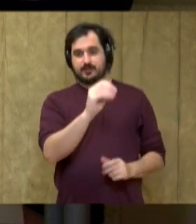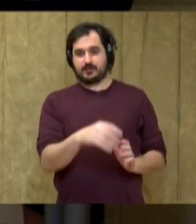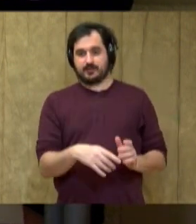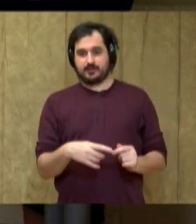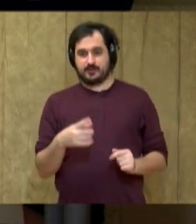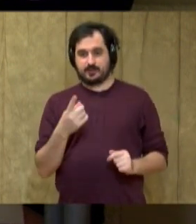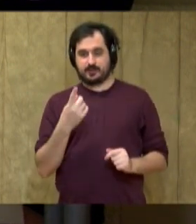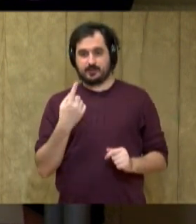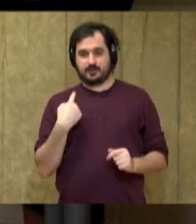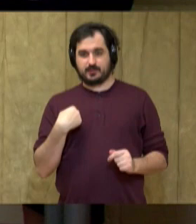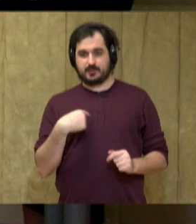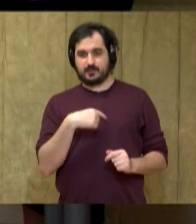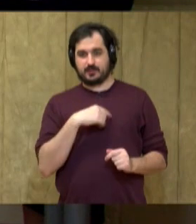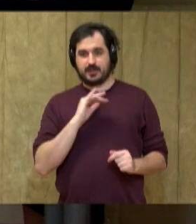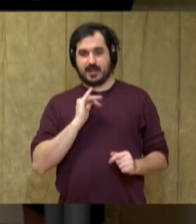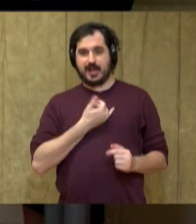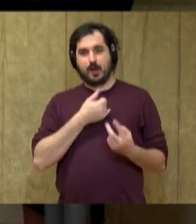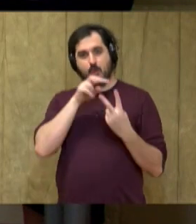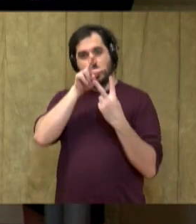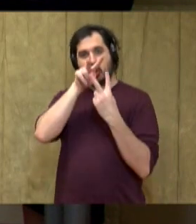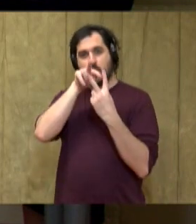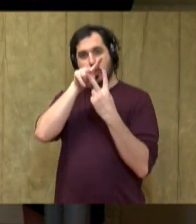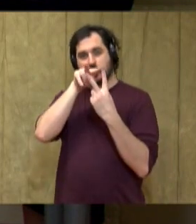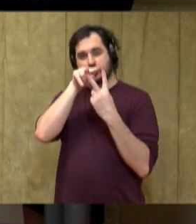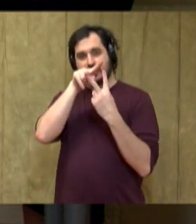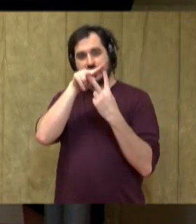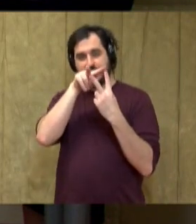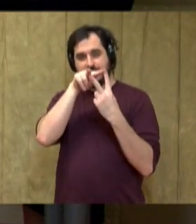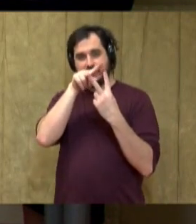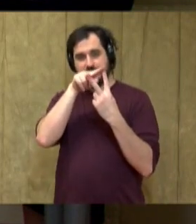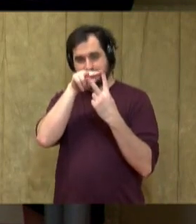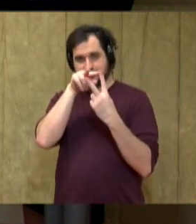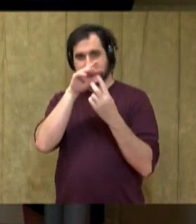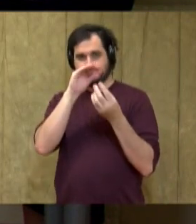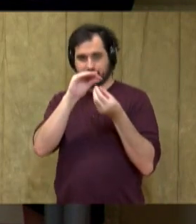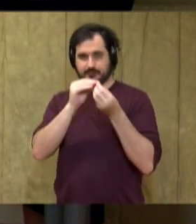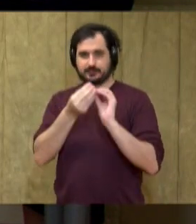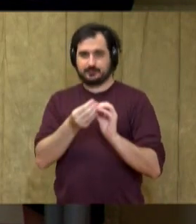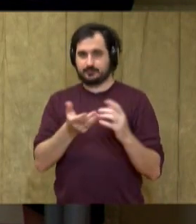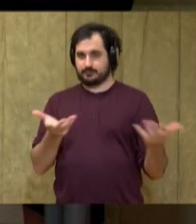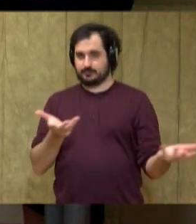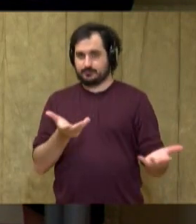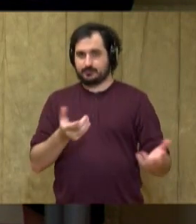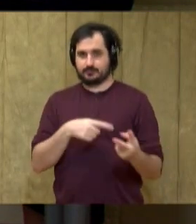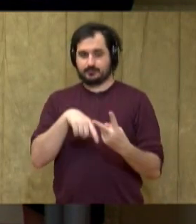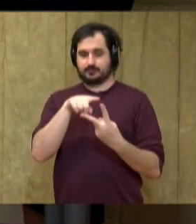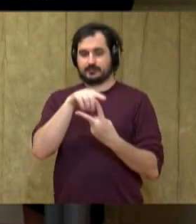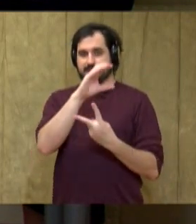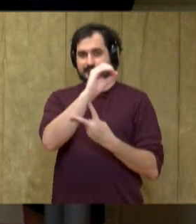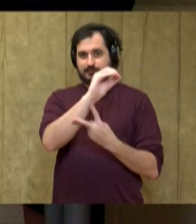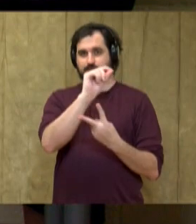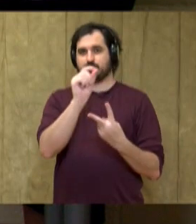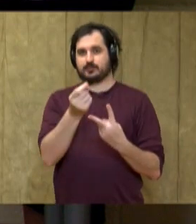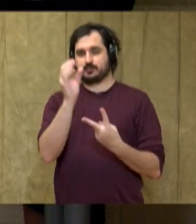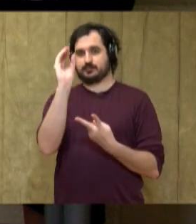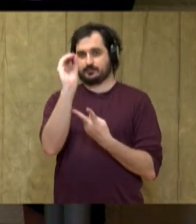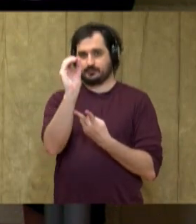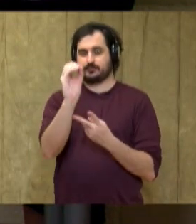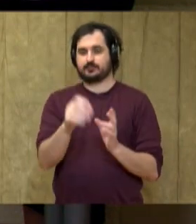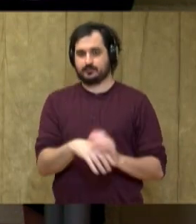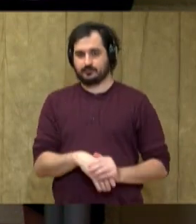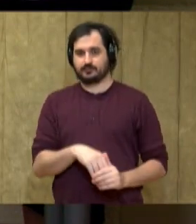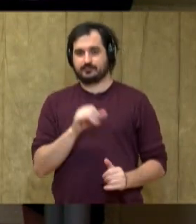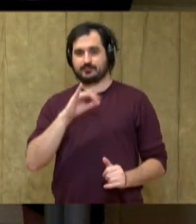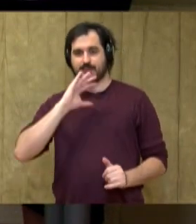so our coordinating terms, right, our ordered pair is 0, 0, and that is